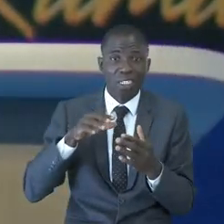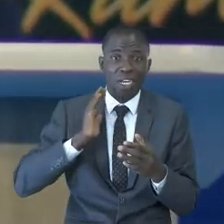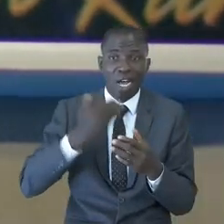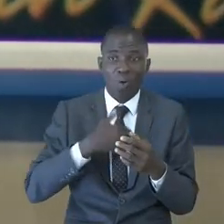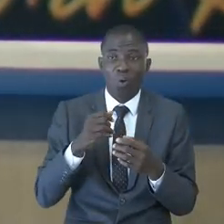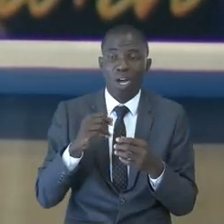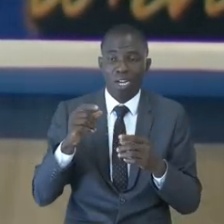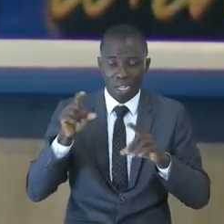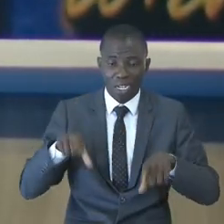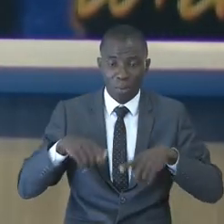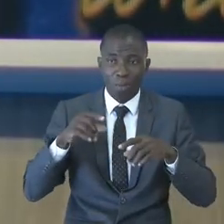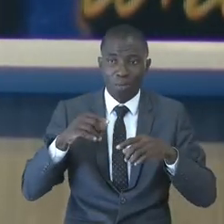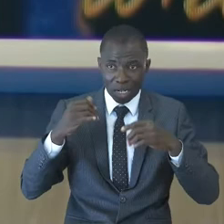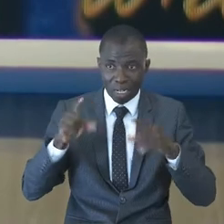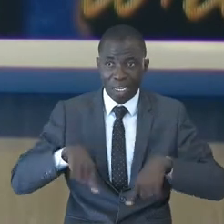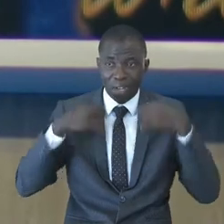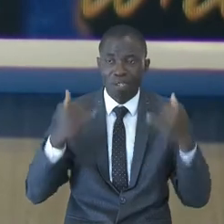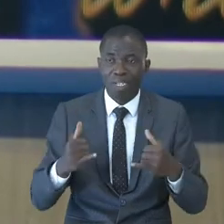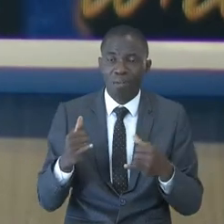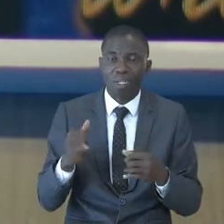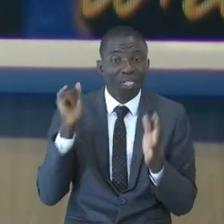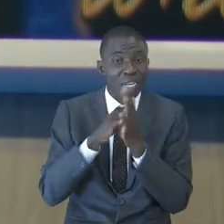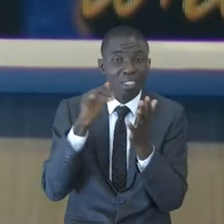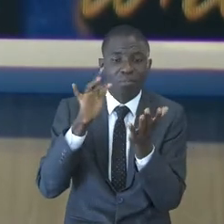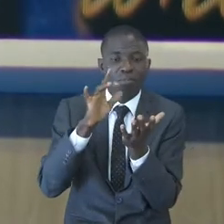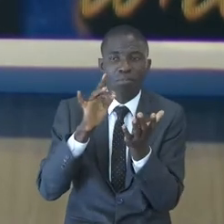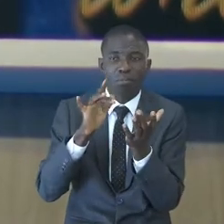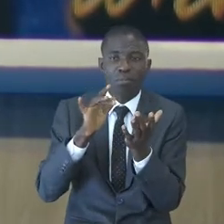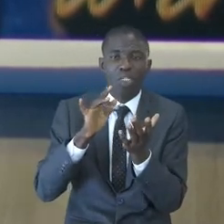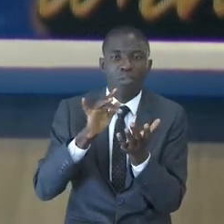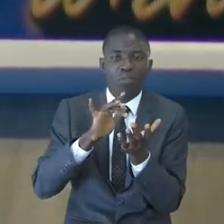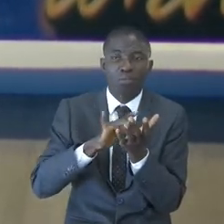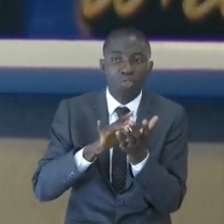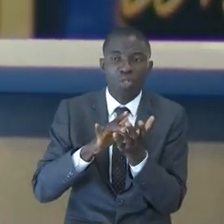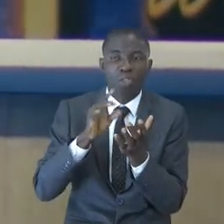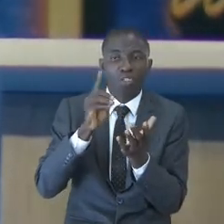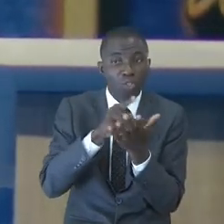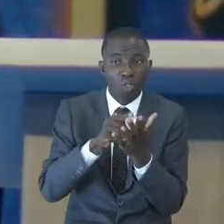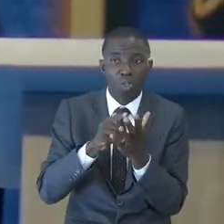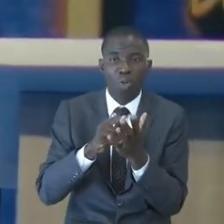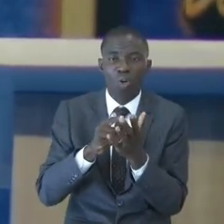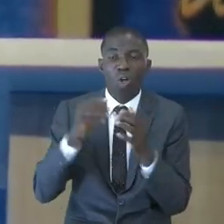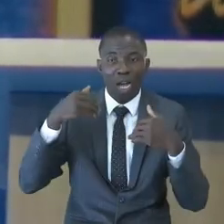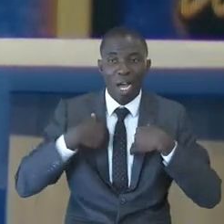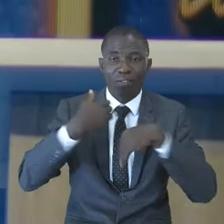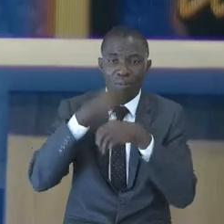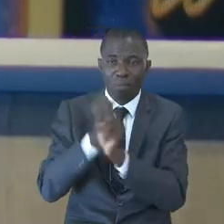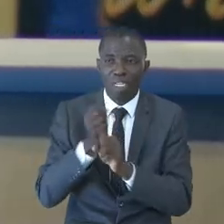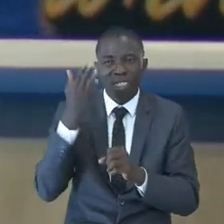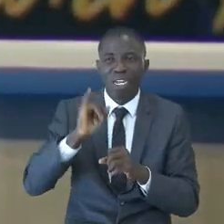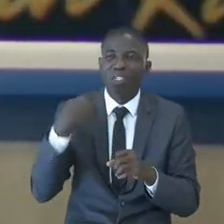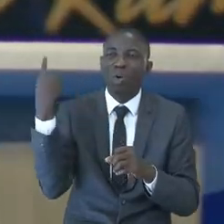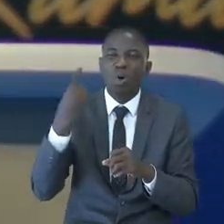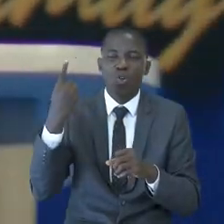the strides that the medical profession has made, there is still always